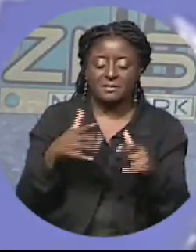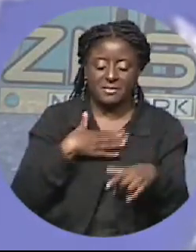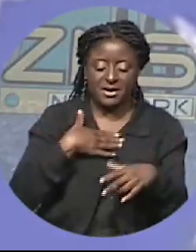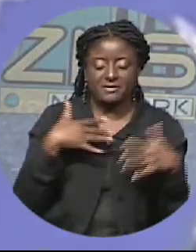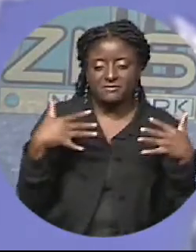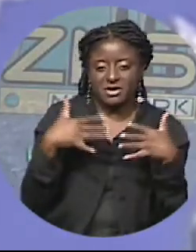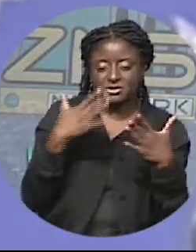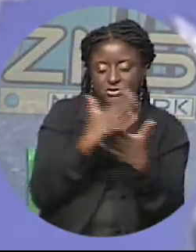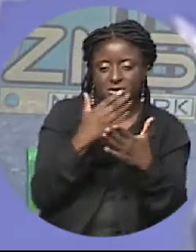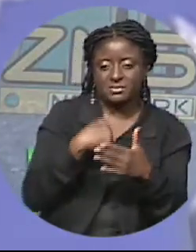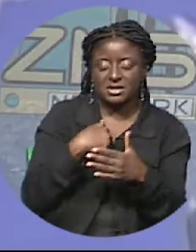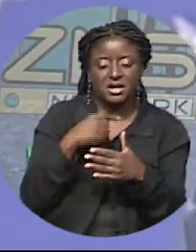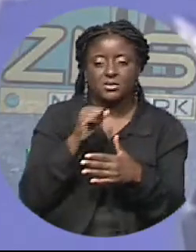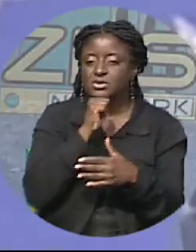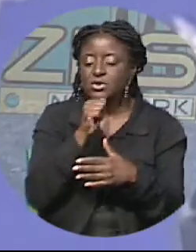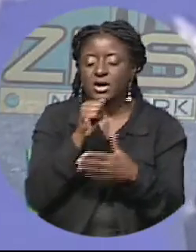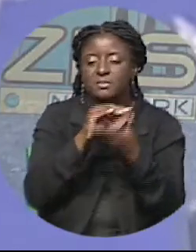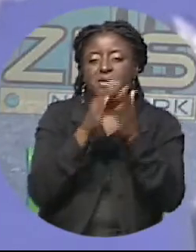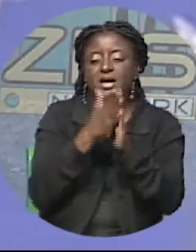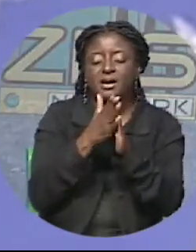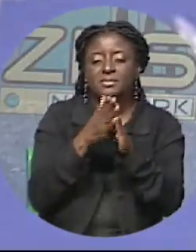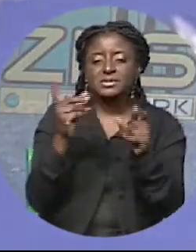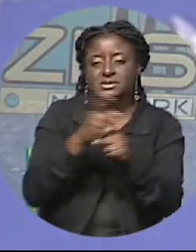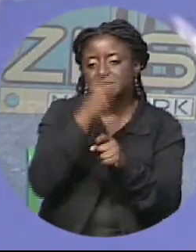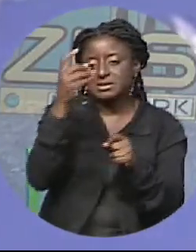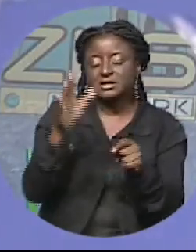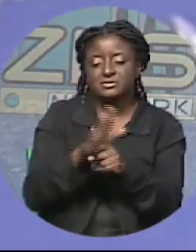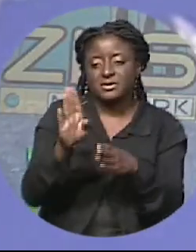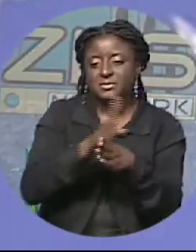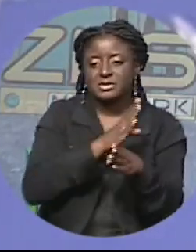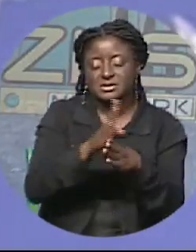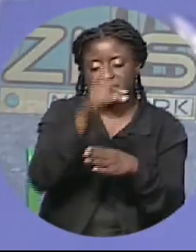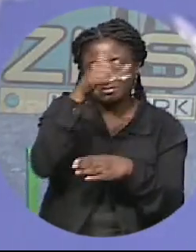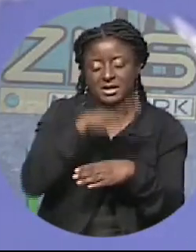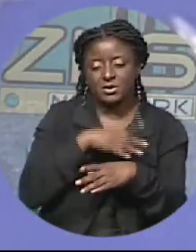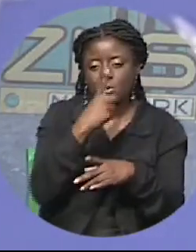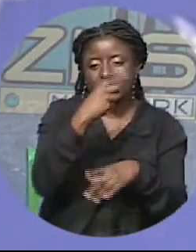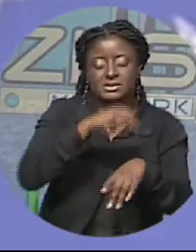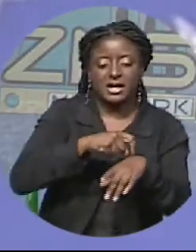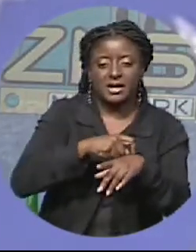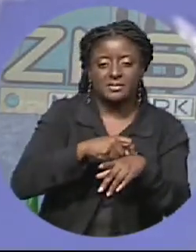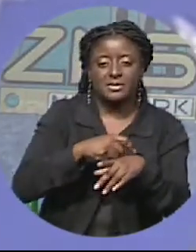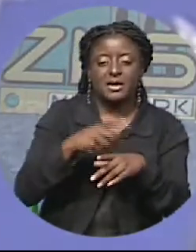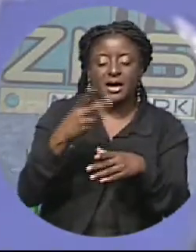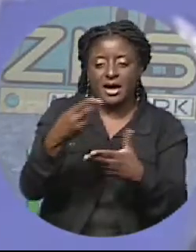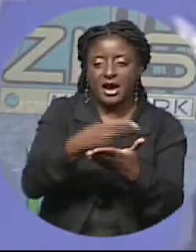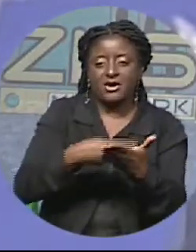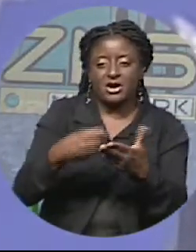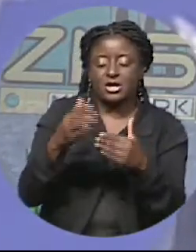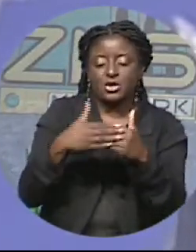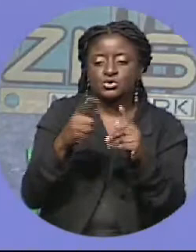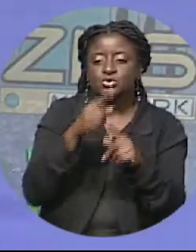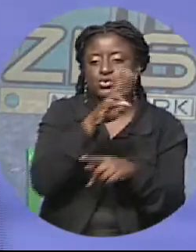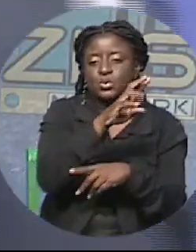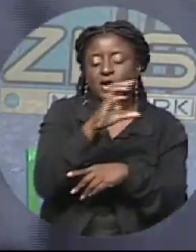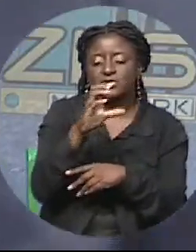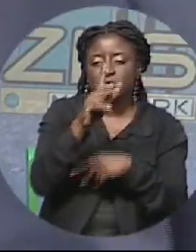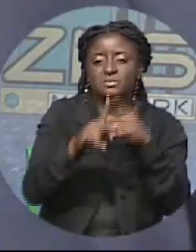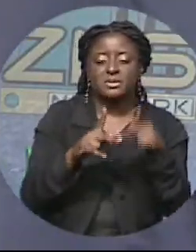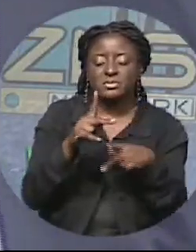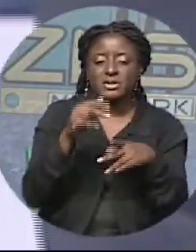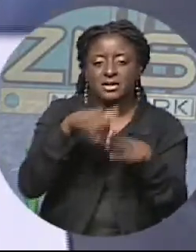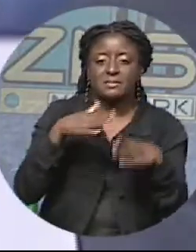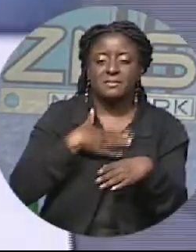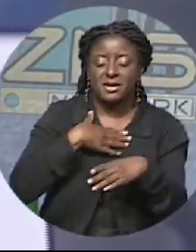I would not have become a successful entrepreneur at one time employing almost 200 persons in my 30s. And that